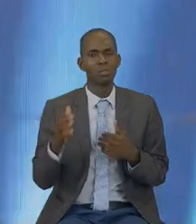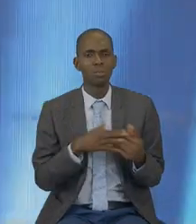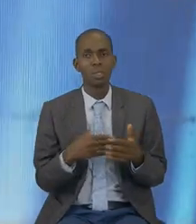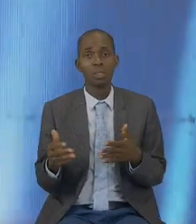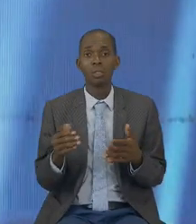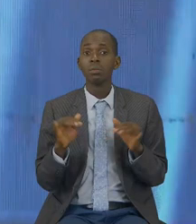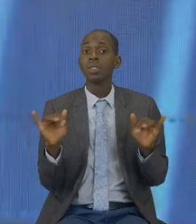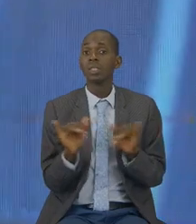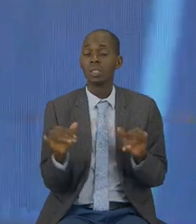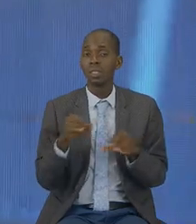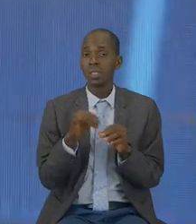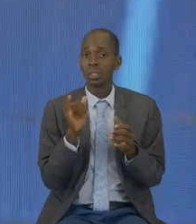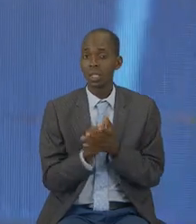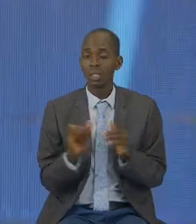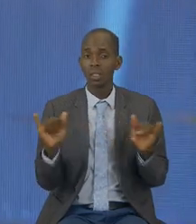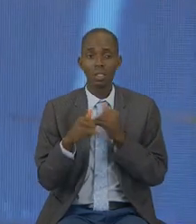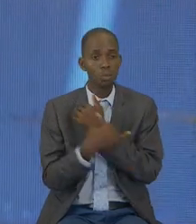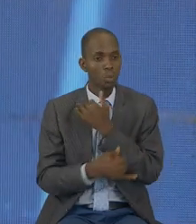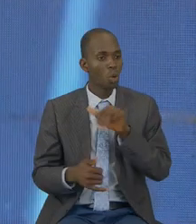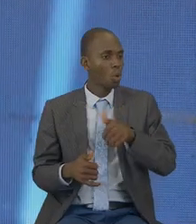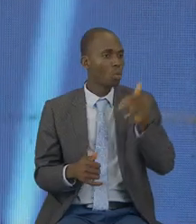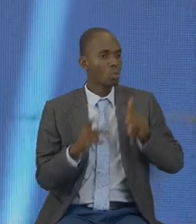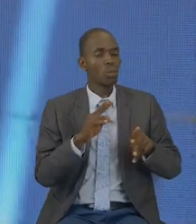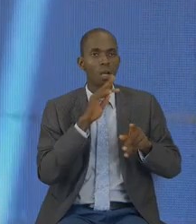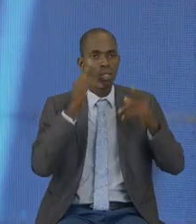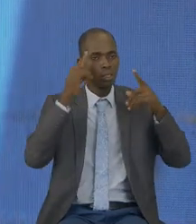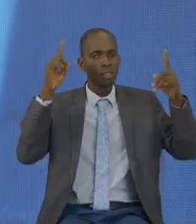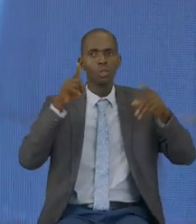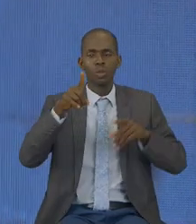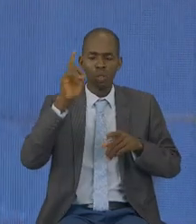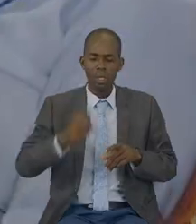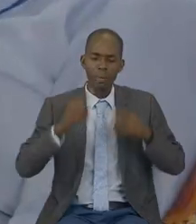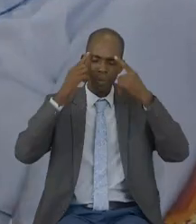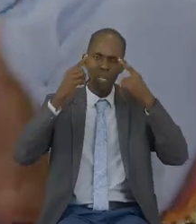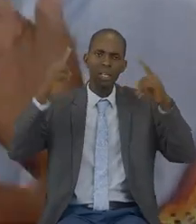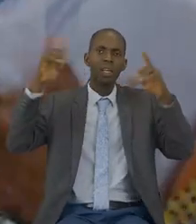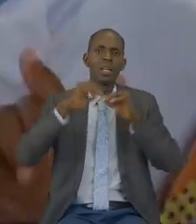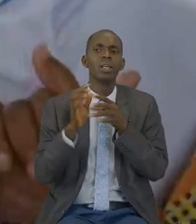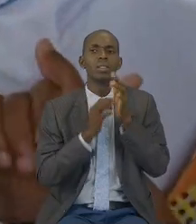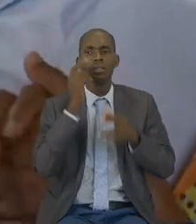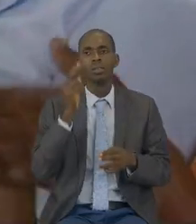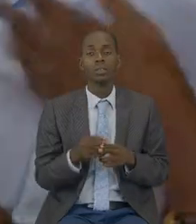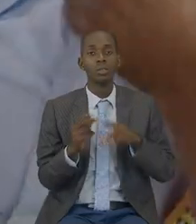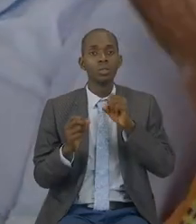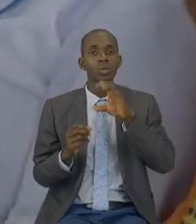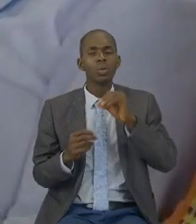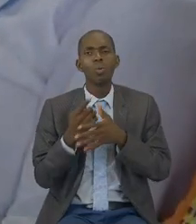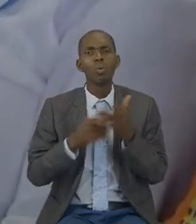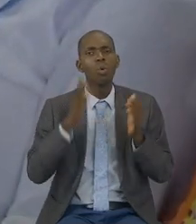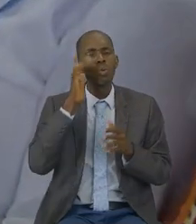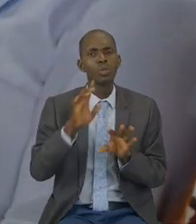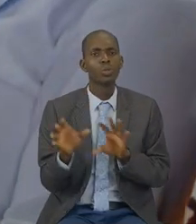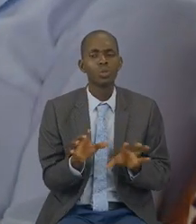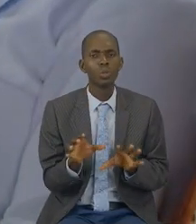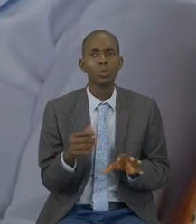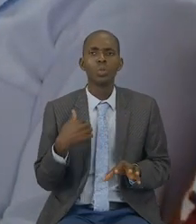that same country, other people are making it. You must make it. So what do? We